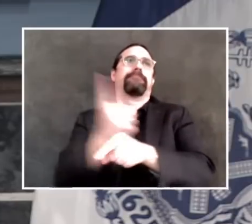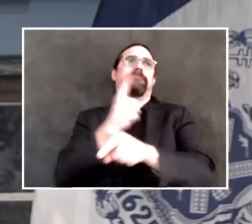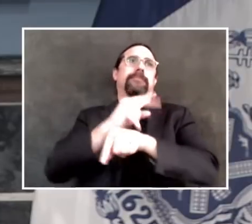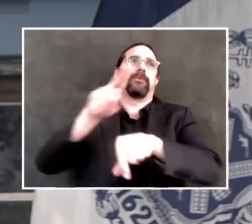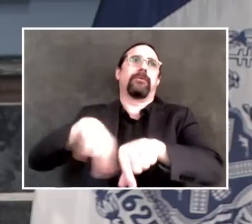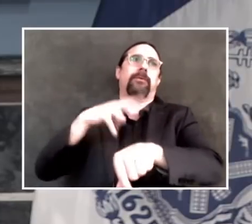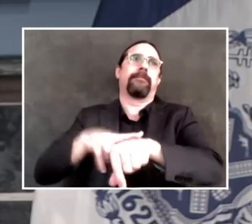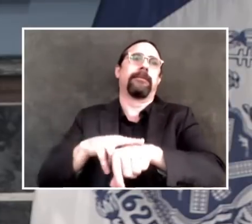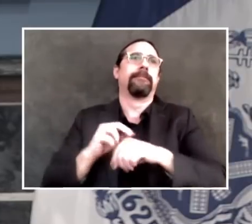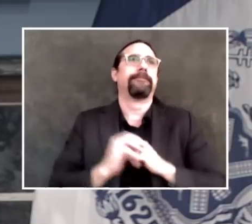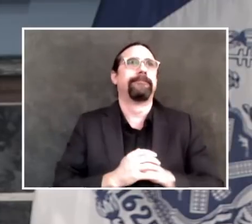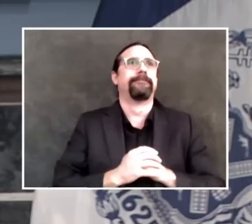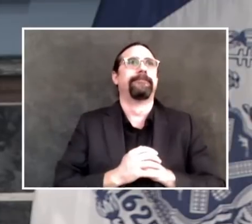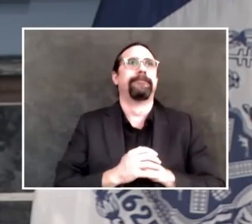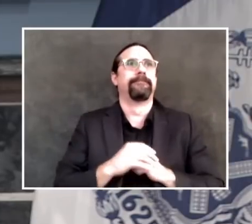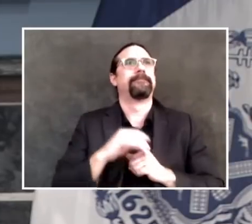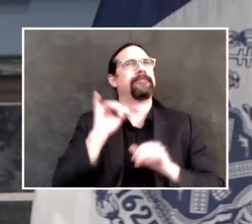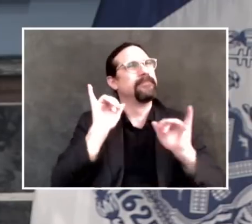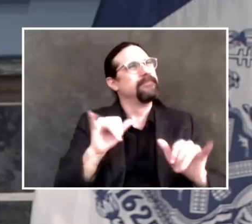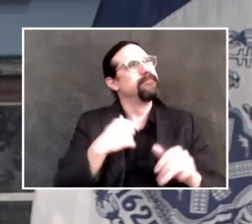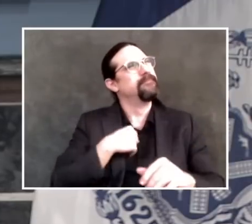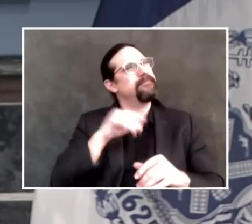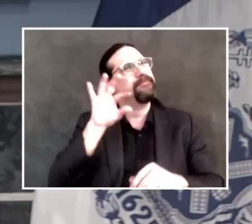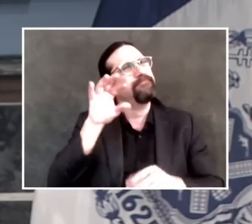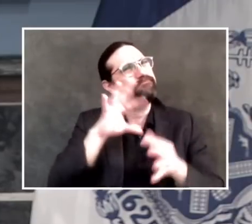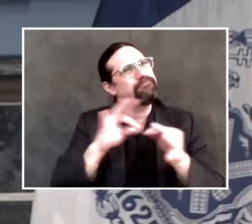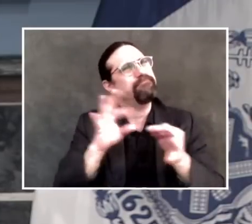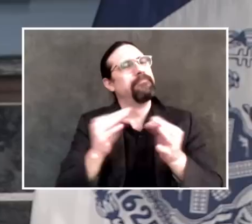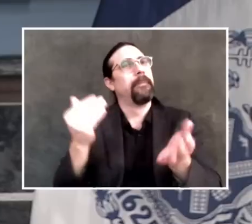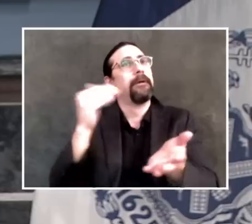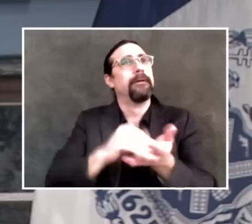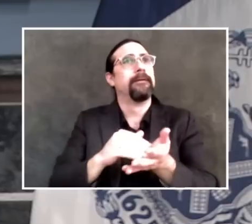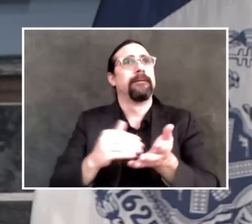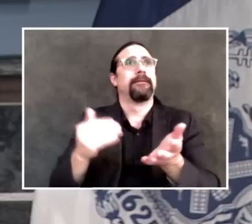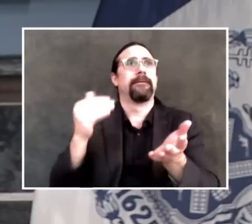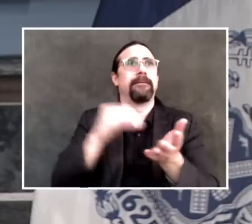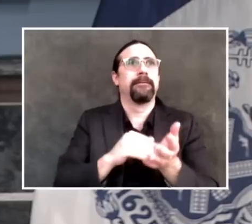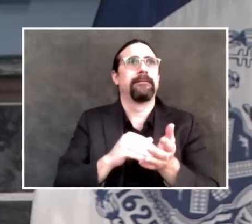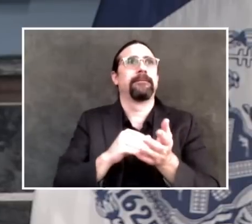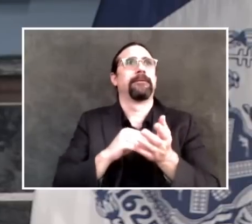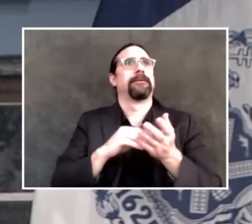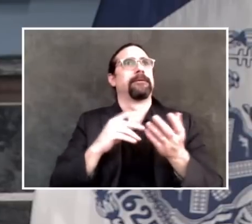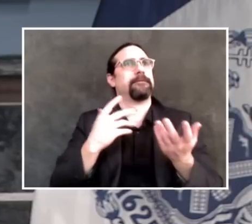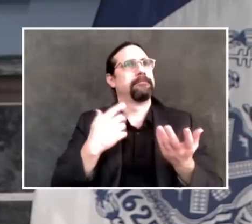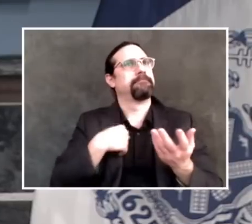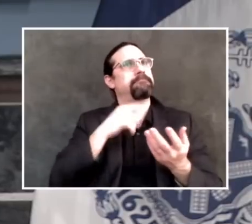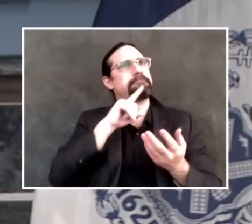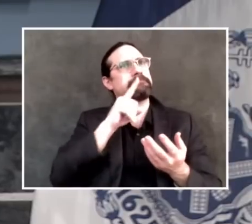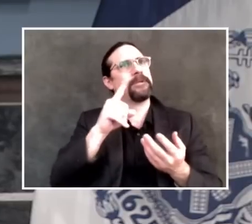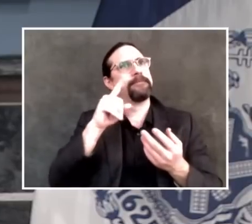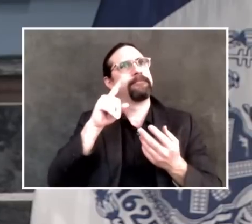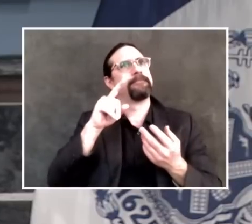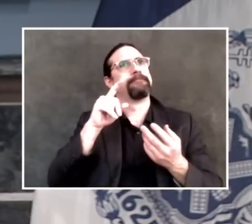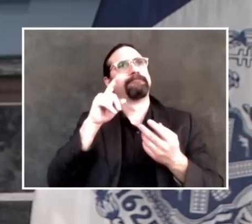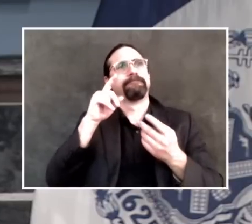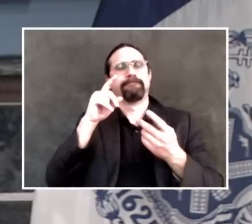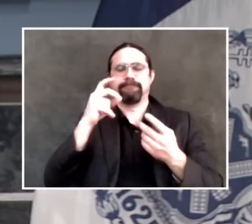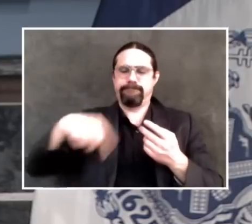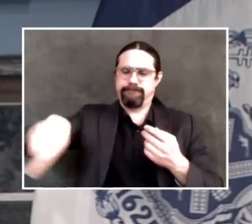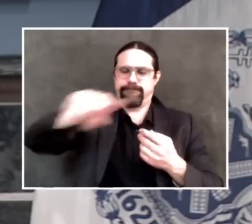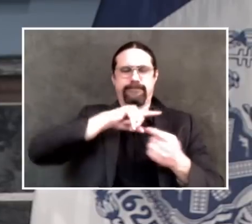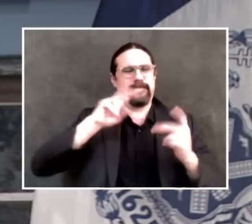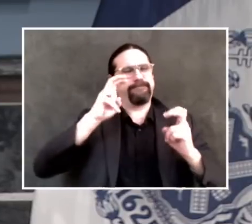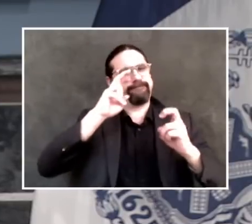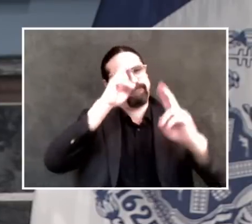this, but we're in it. As New Yorkers like to say, it is what it is. But we can fight our